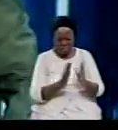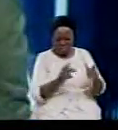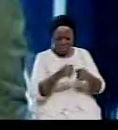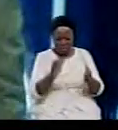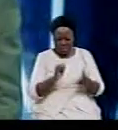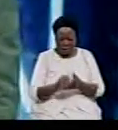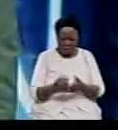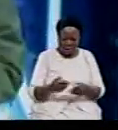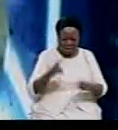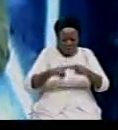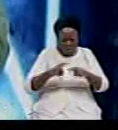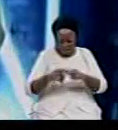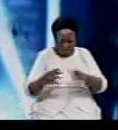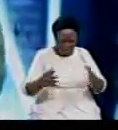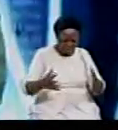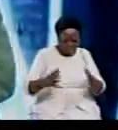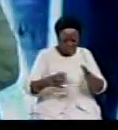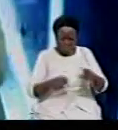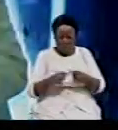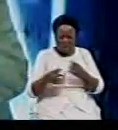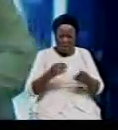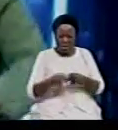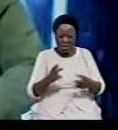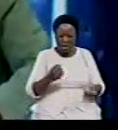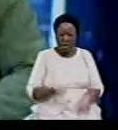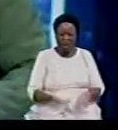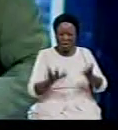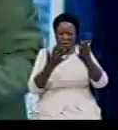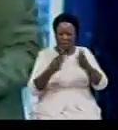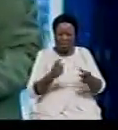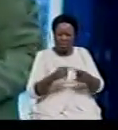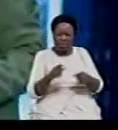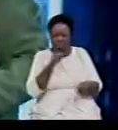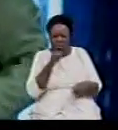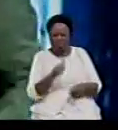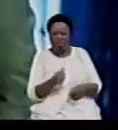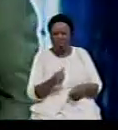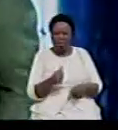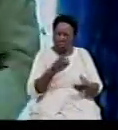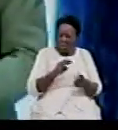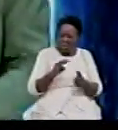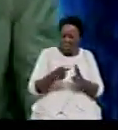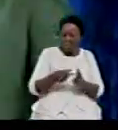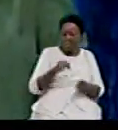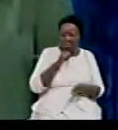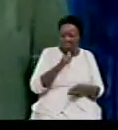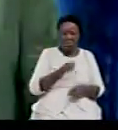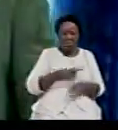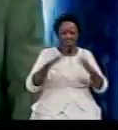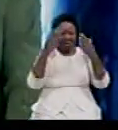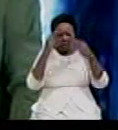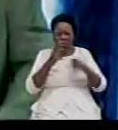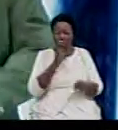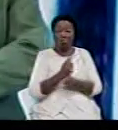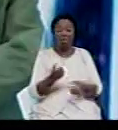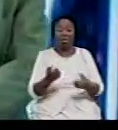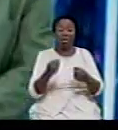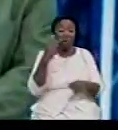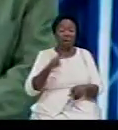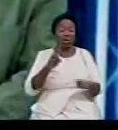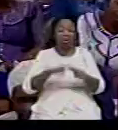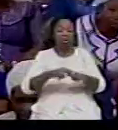inside that chair, you don't bang it and pull it apart, whether it is solid enough, you just sit down. Why? And then